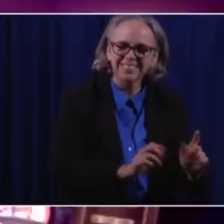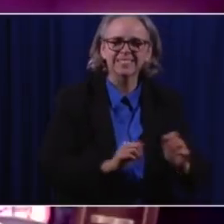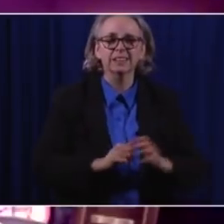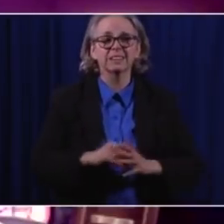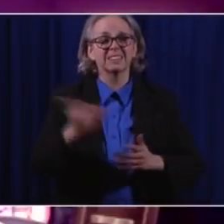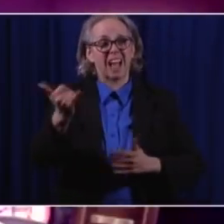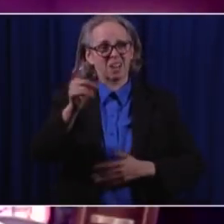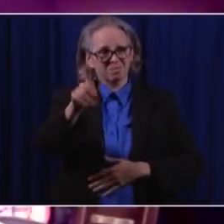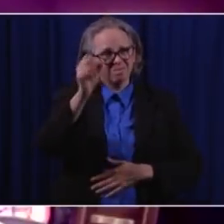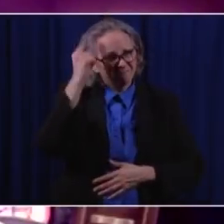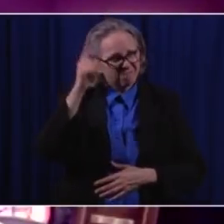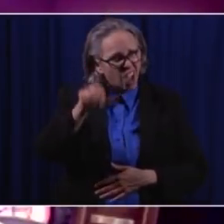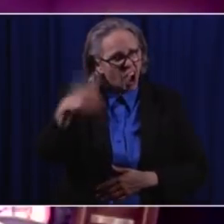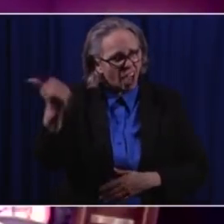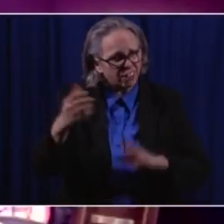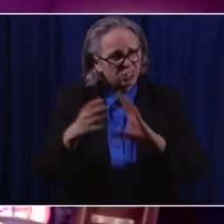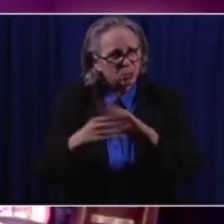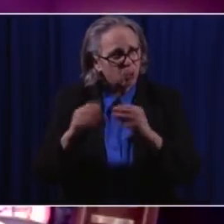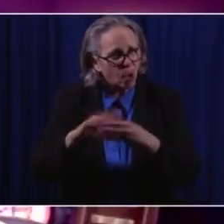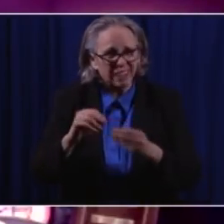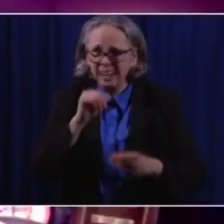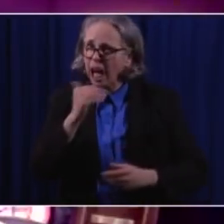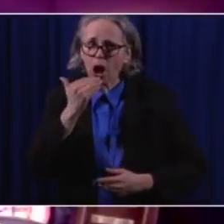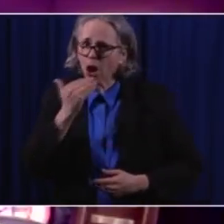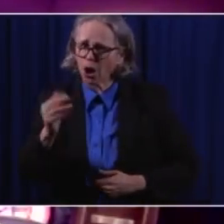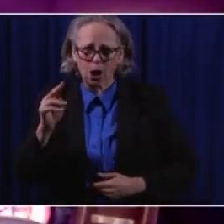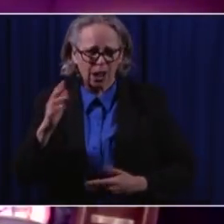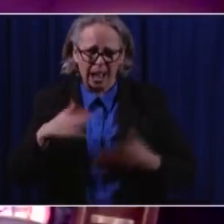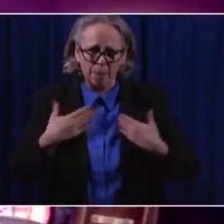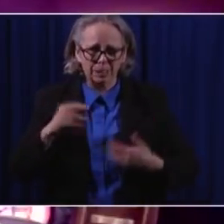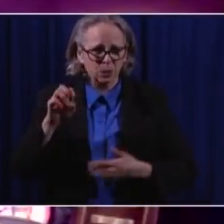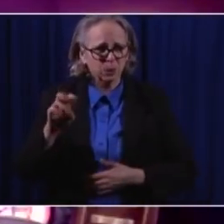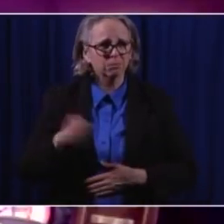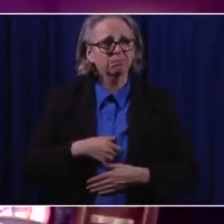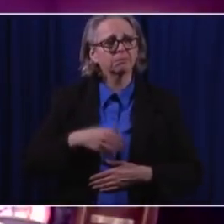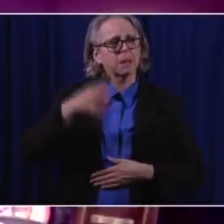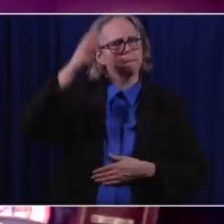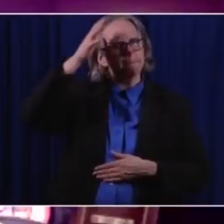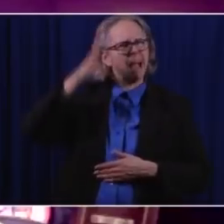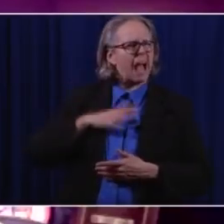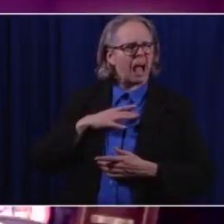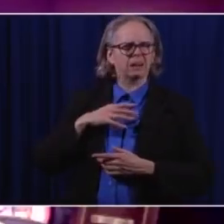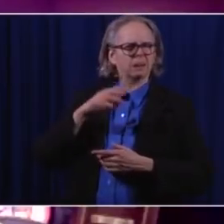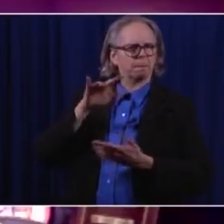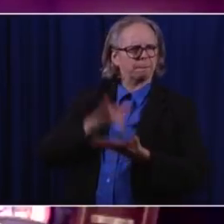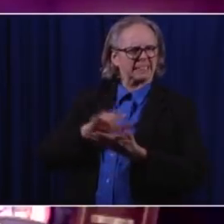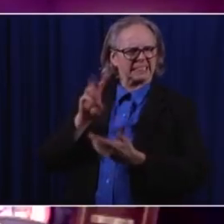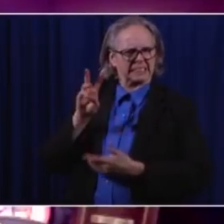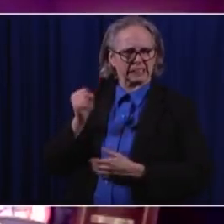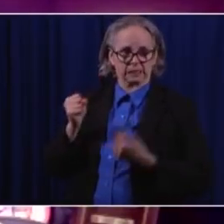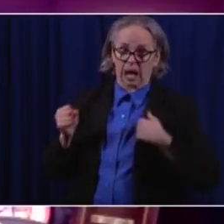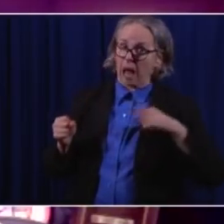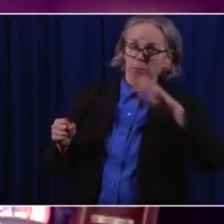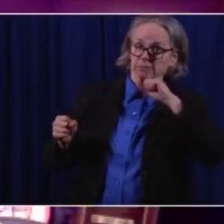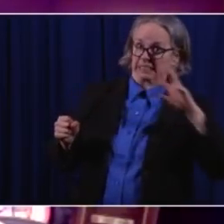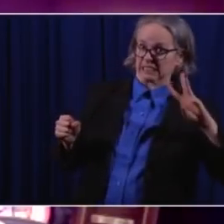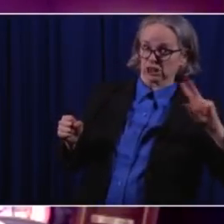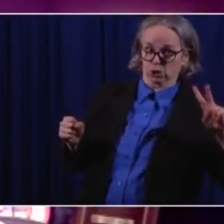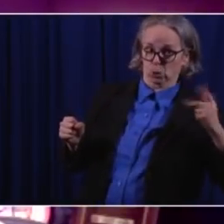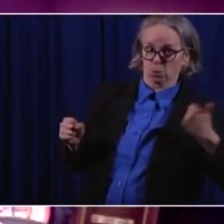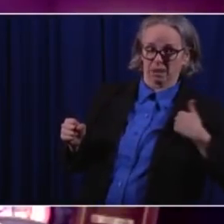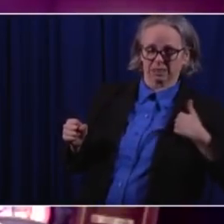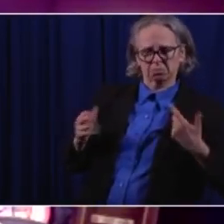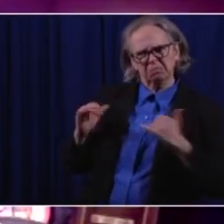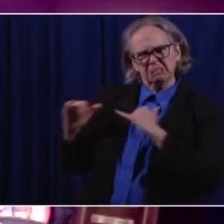so happy. Gentleman in his mid-60s. I'm approaching 62. Mid-60s doesn't sound all that old to me anymore.